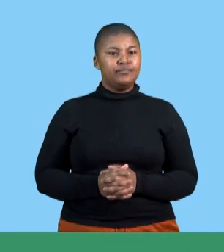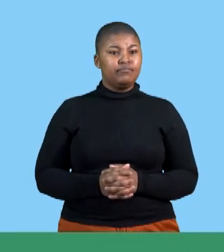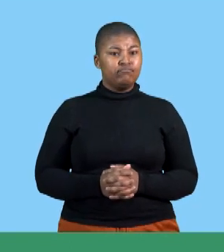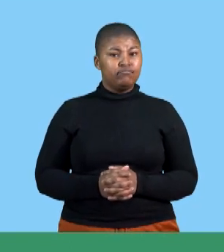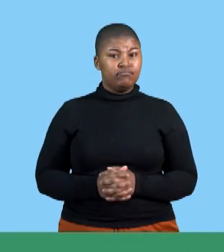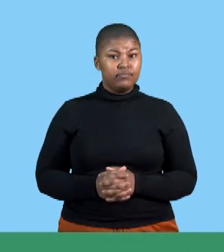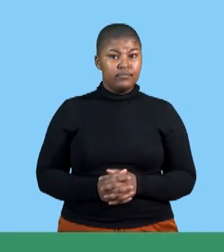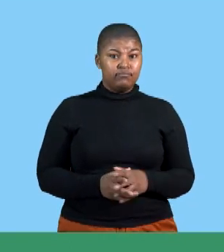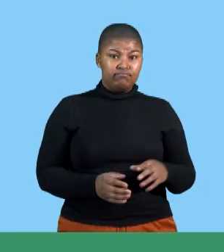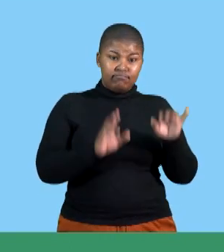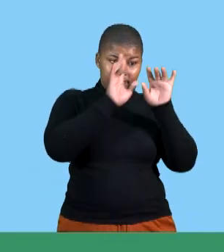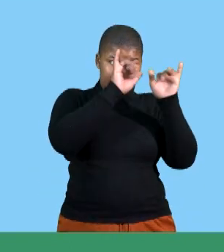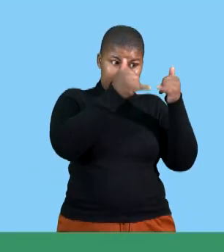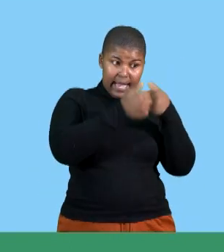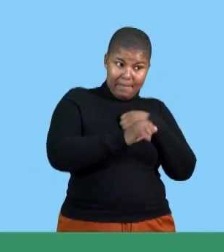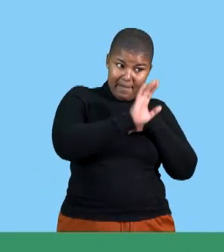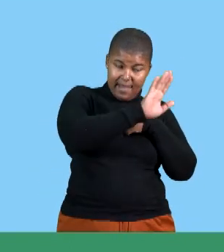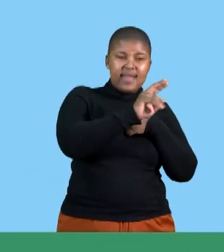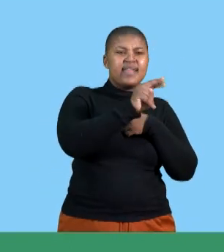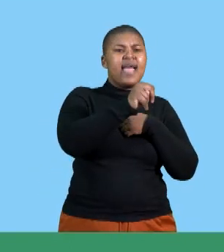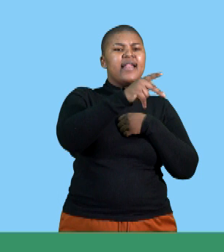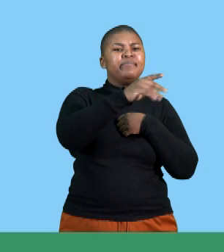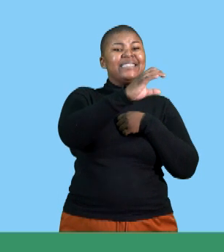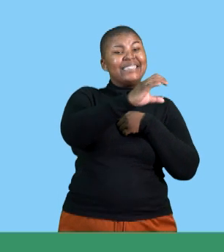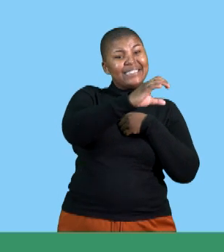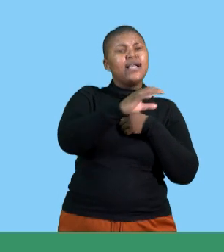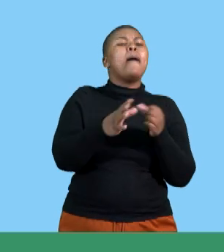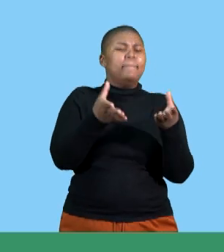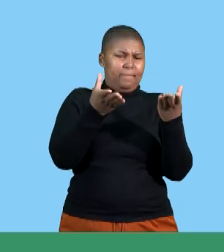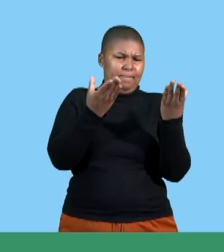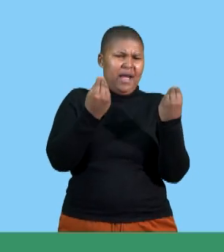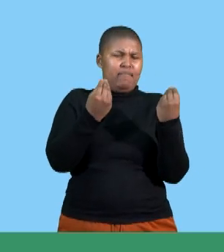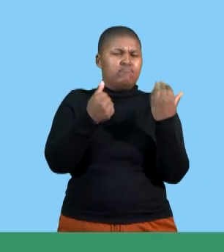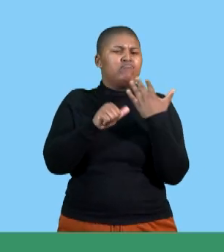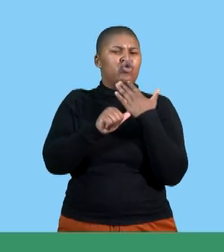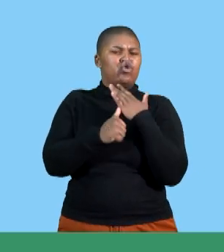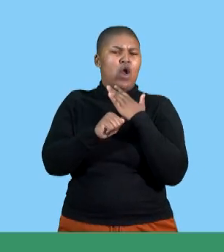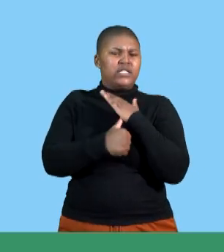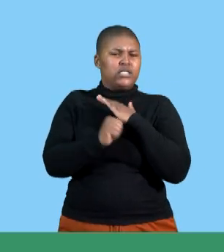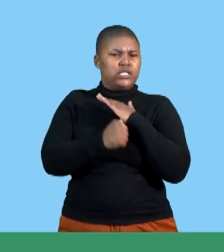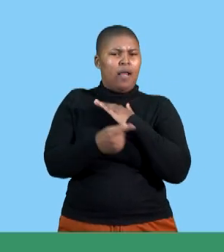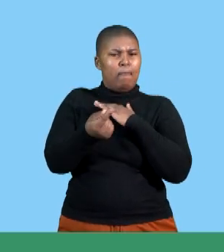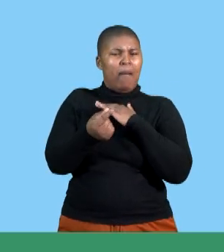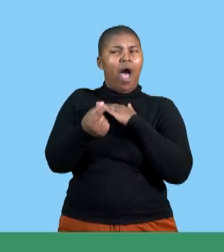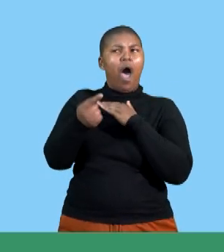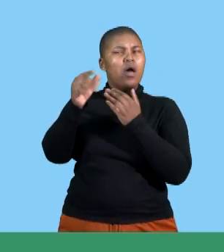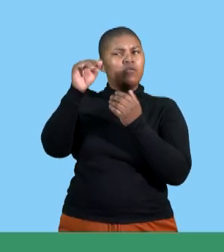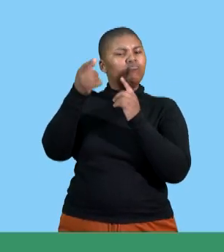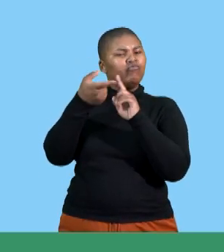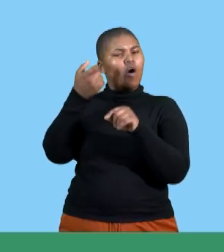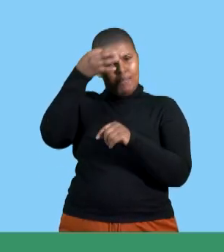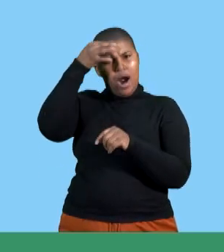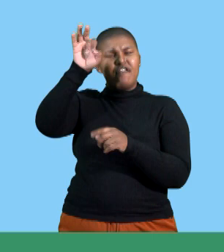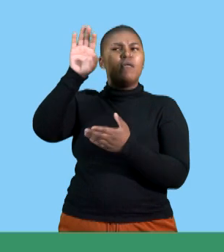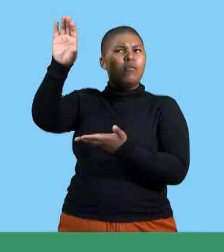government. Another advantage of a non-profit company is that the government can give these organizations grants, or